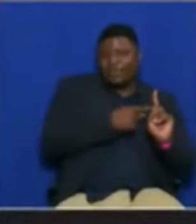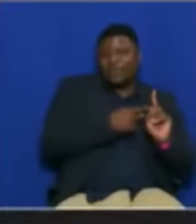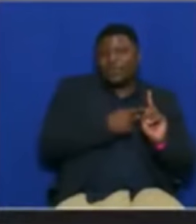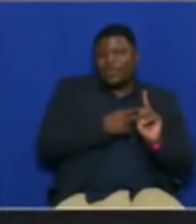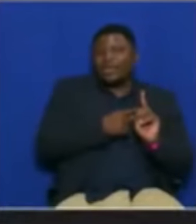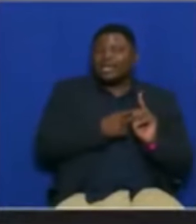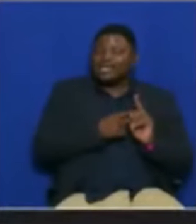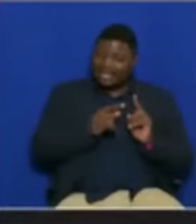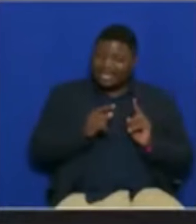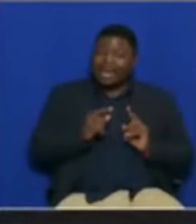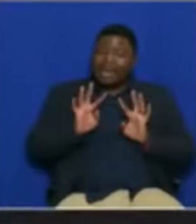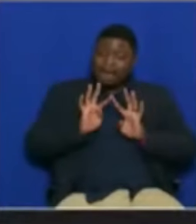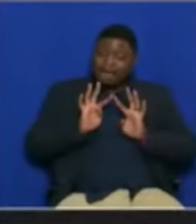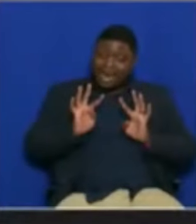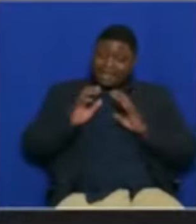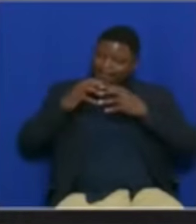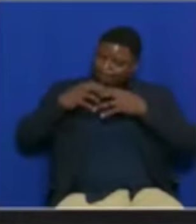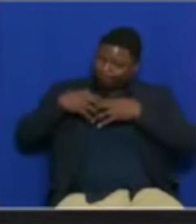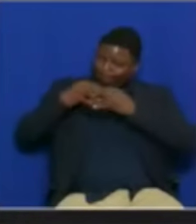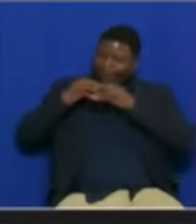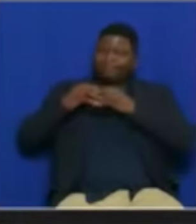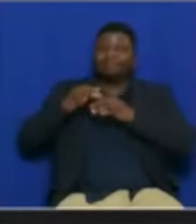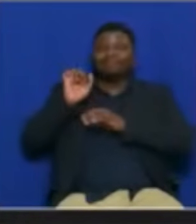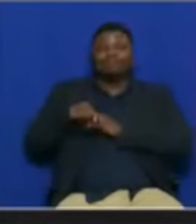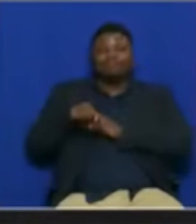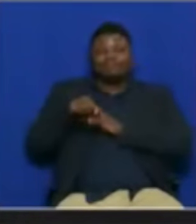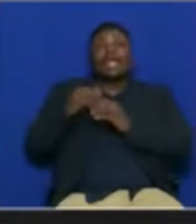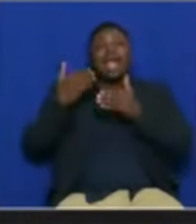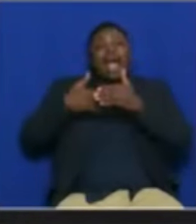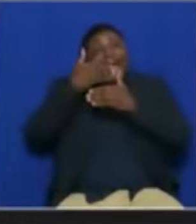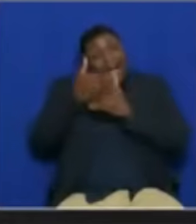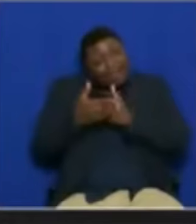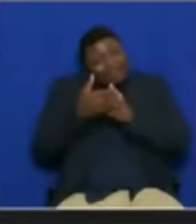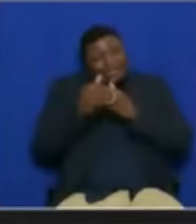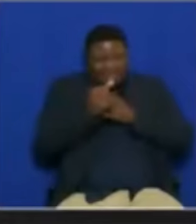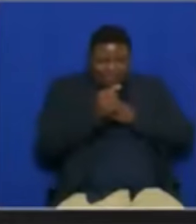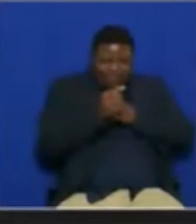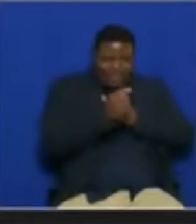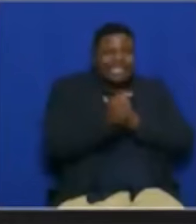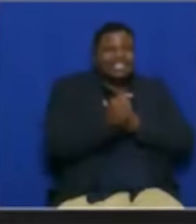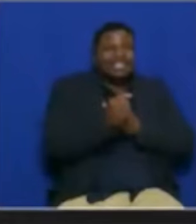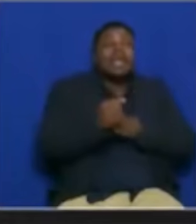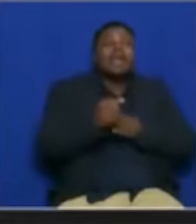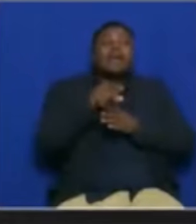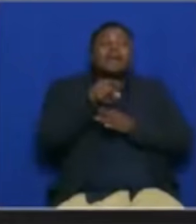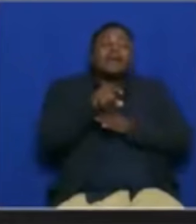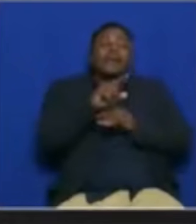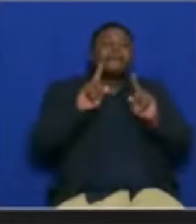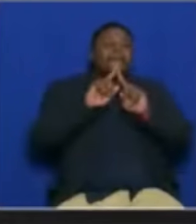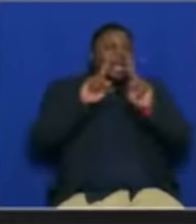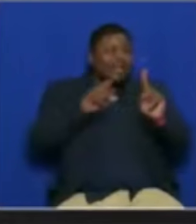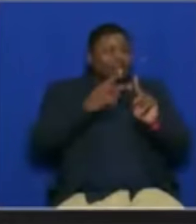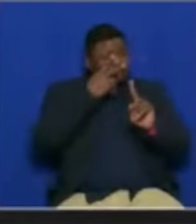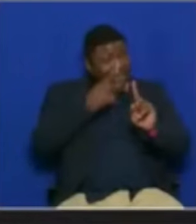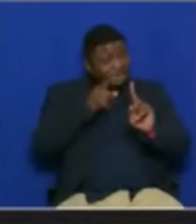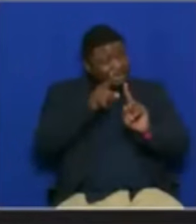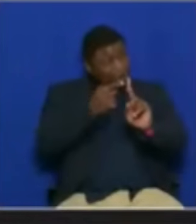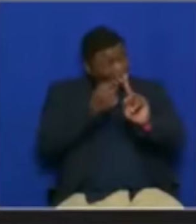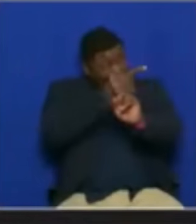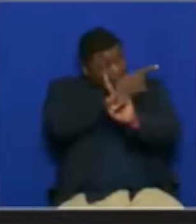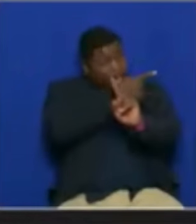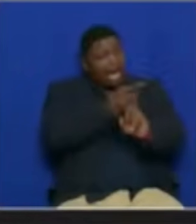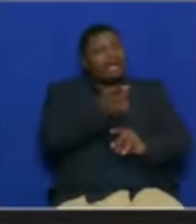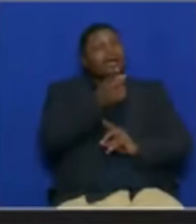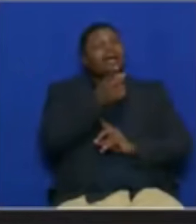he presided over it. That's a misleading statement, because if you had intended to be fully